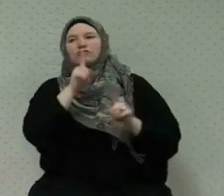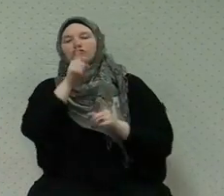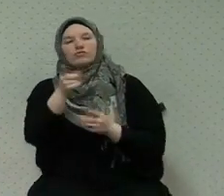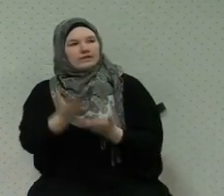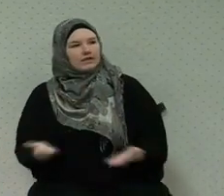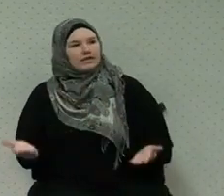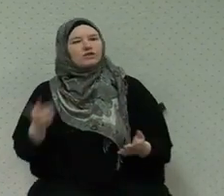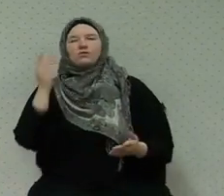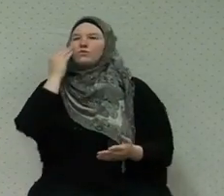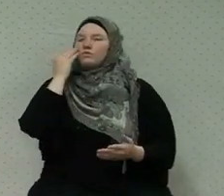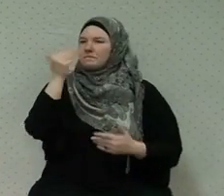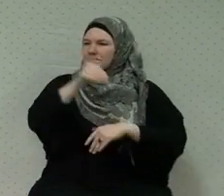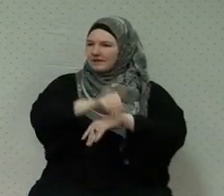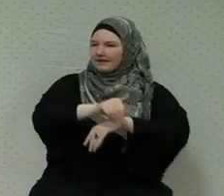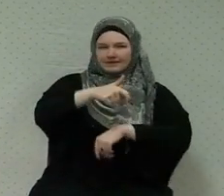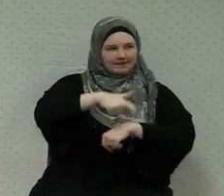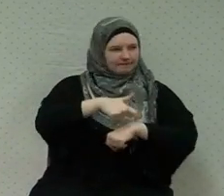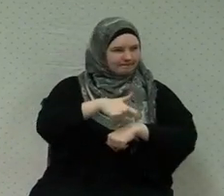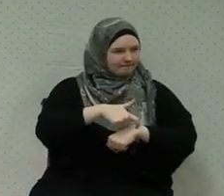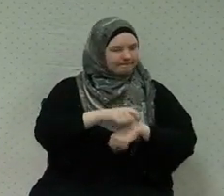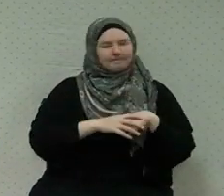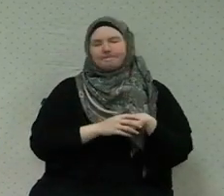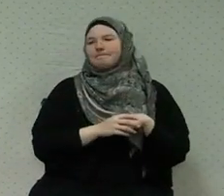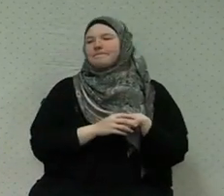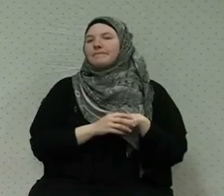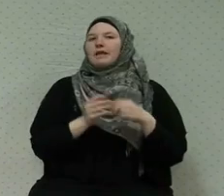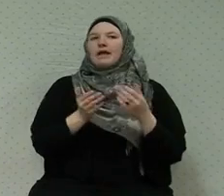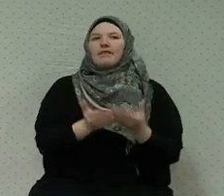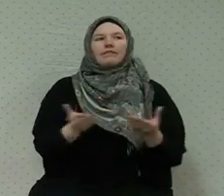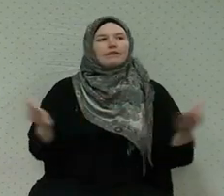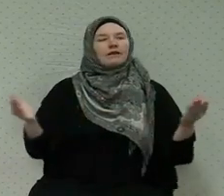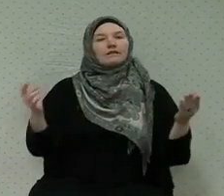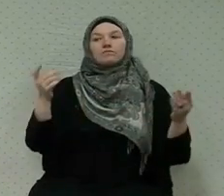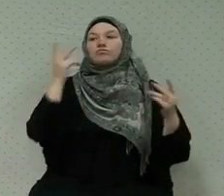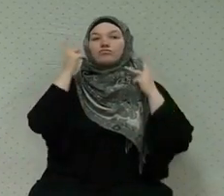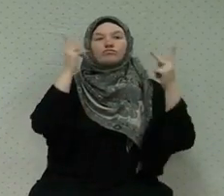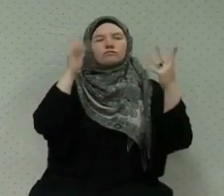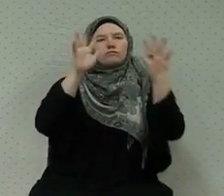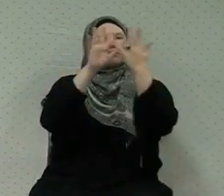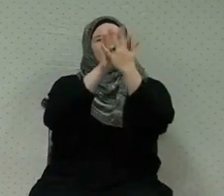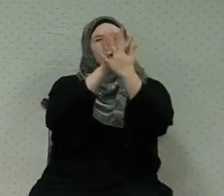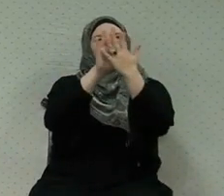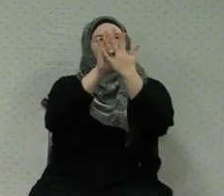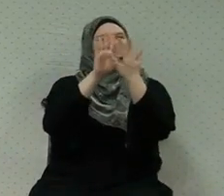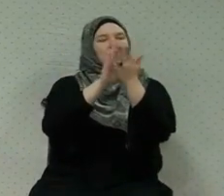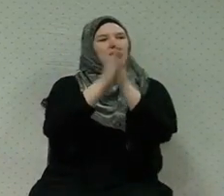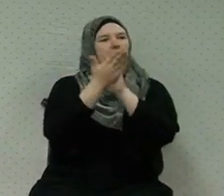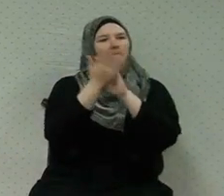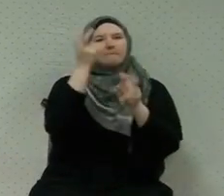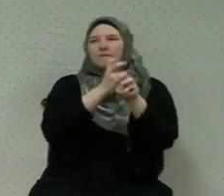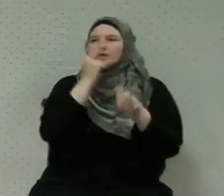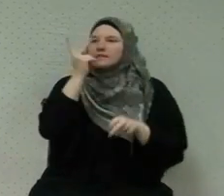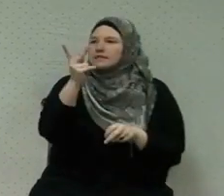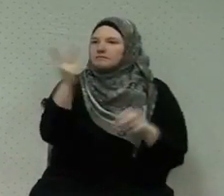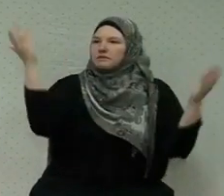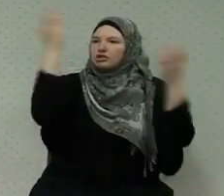it is night time and things start to blare or become dark objects because